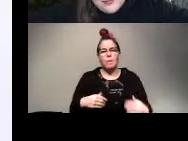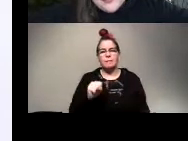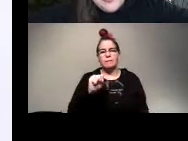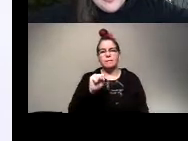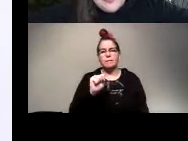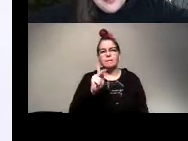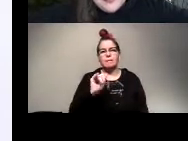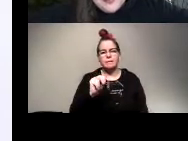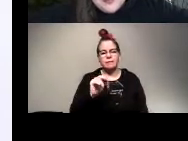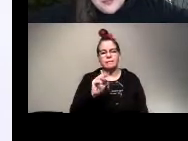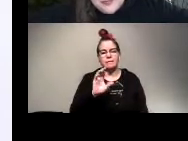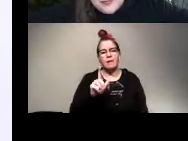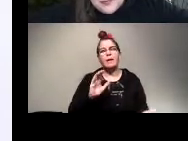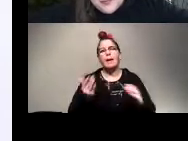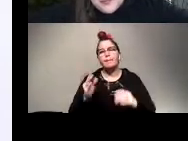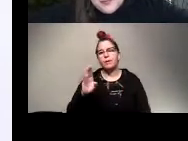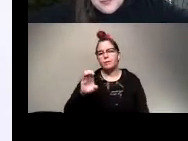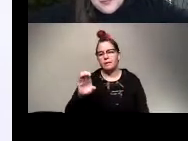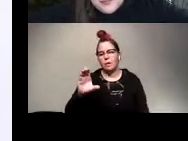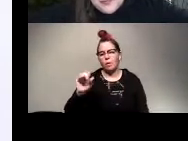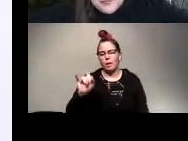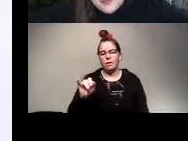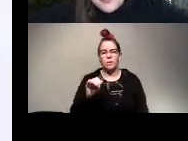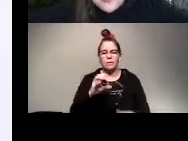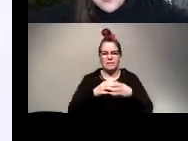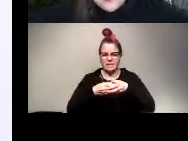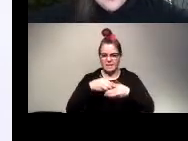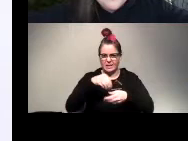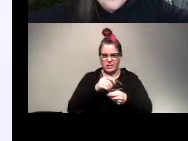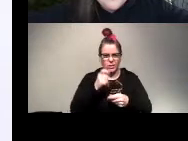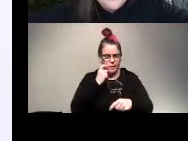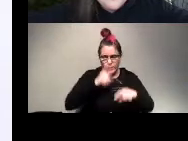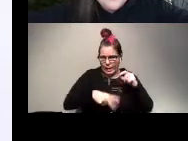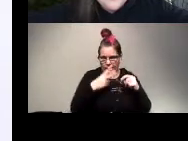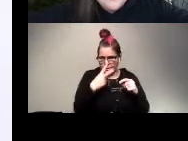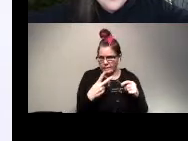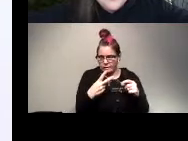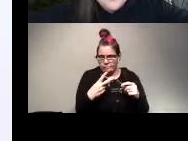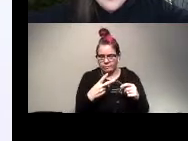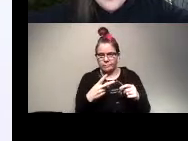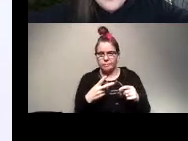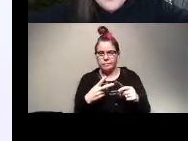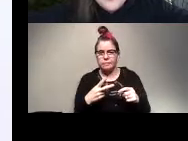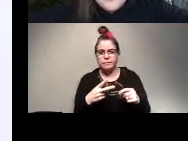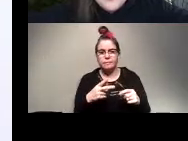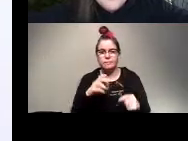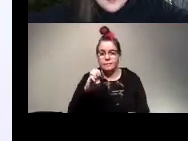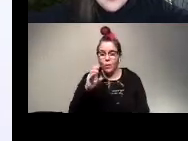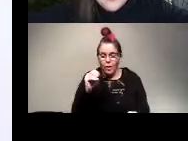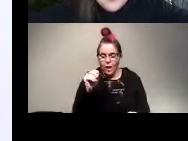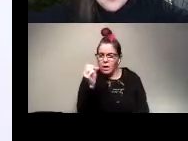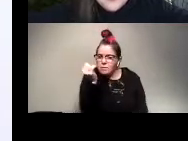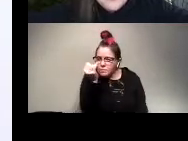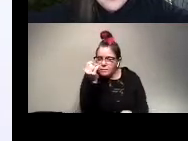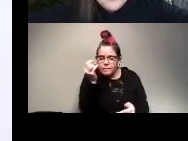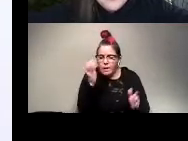coli. So the cells of your skin that are too small for you to see, the E. coli is even smaller compared to that,